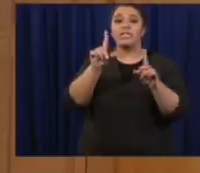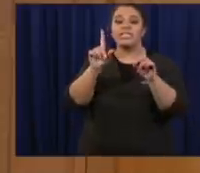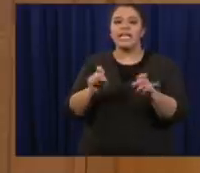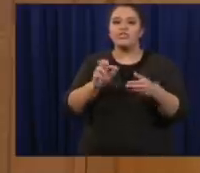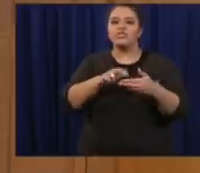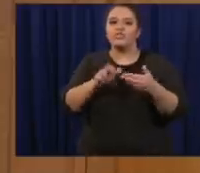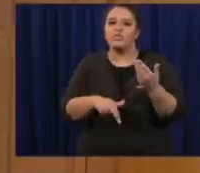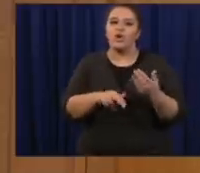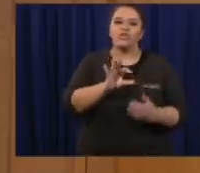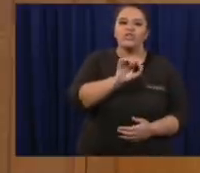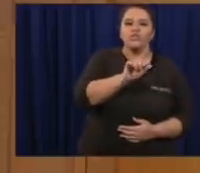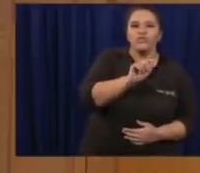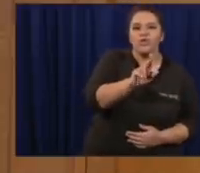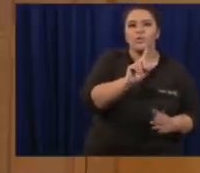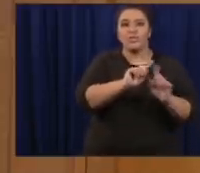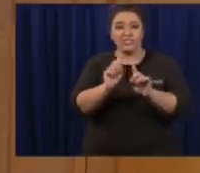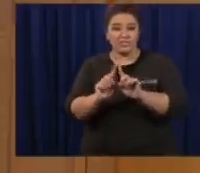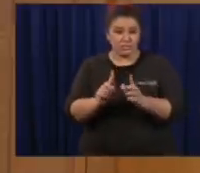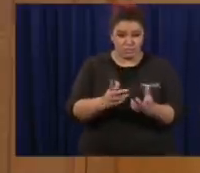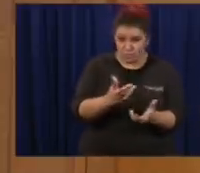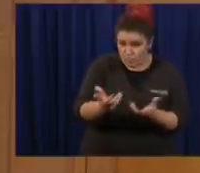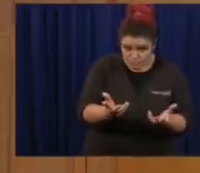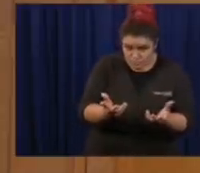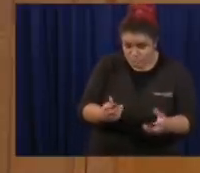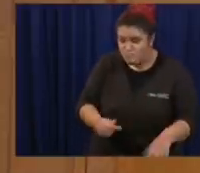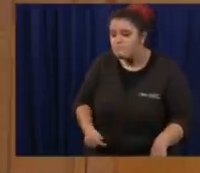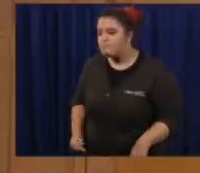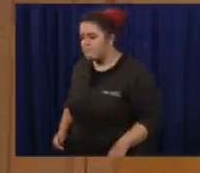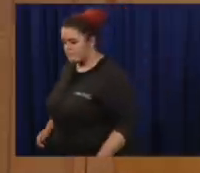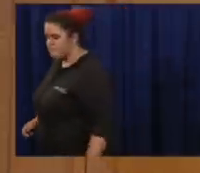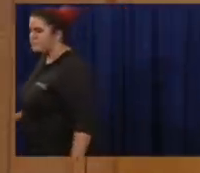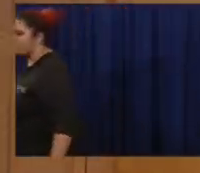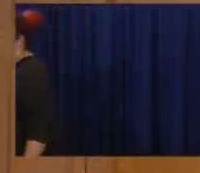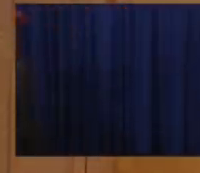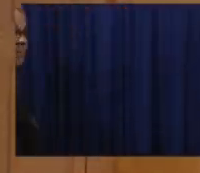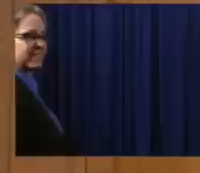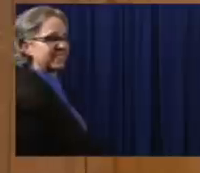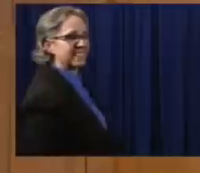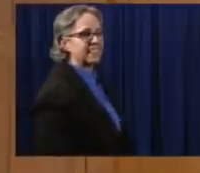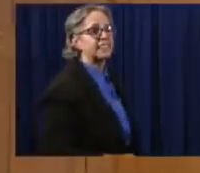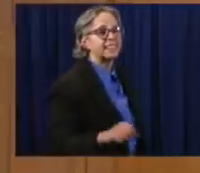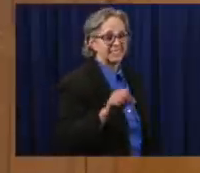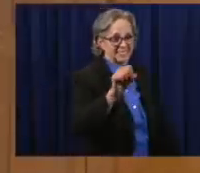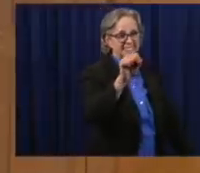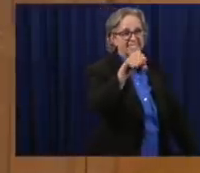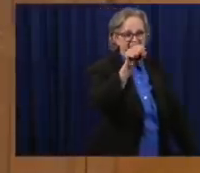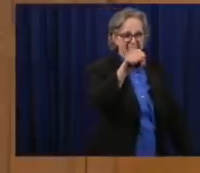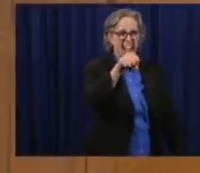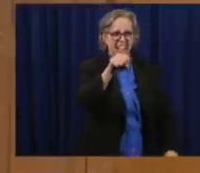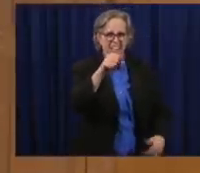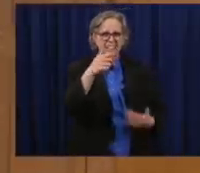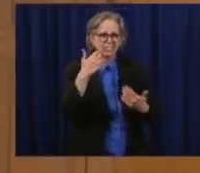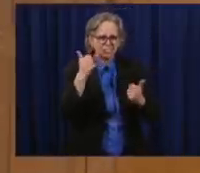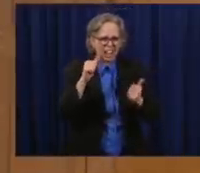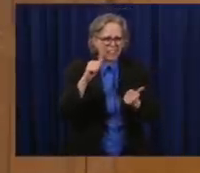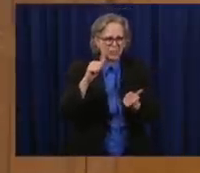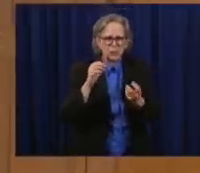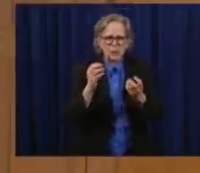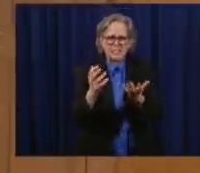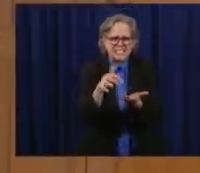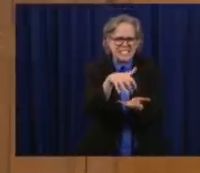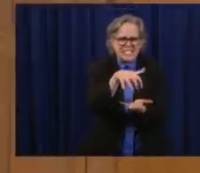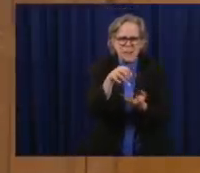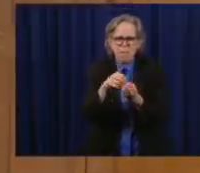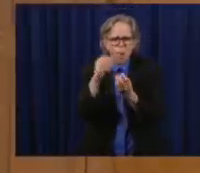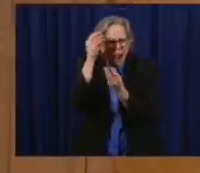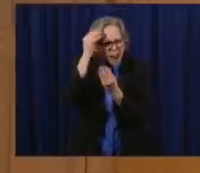get numbers so that we can talk a little bit more about positivity rates, but we just don't have great data and a way to collect